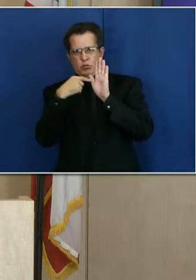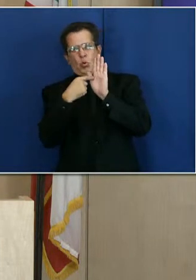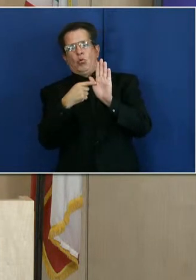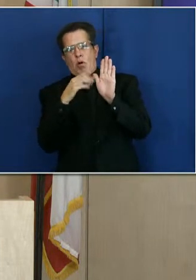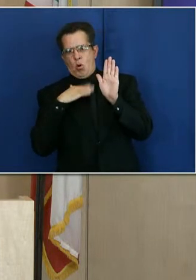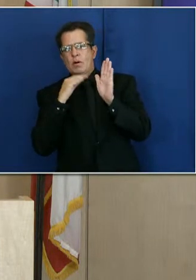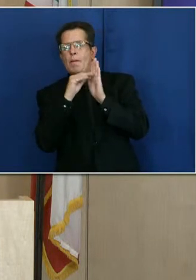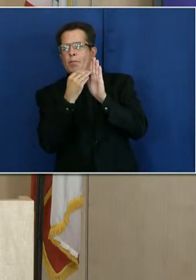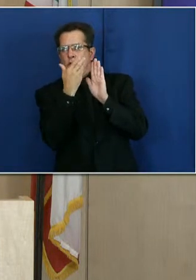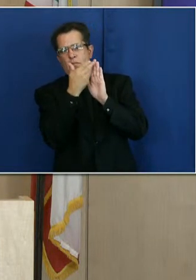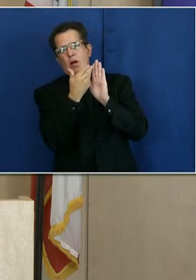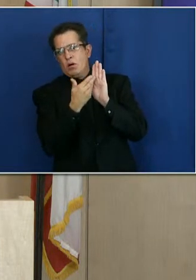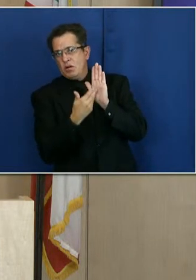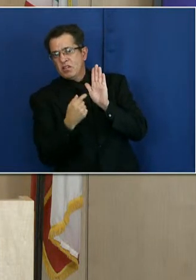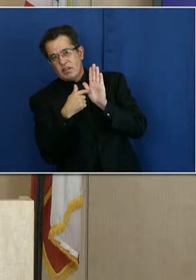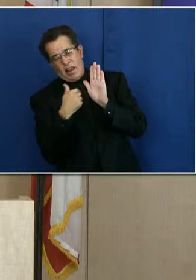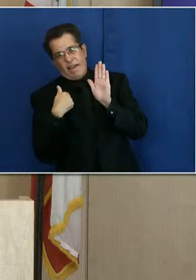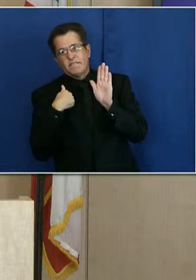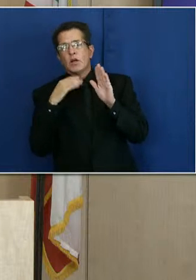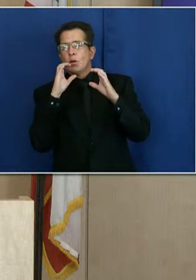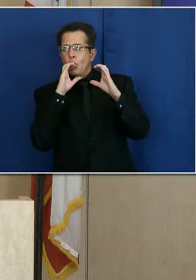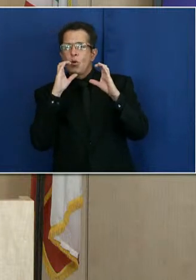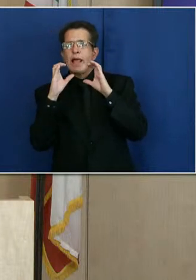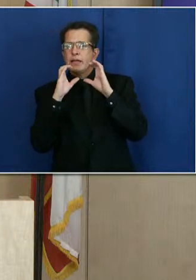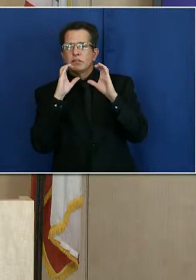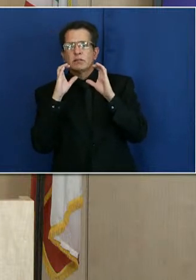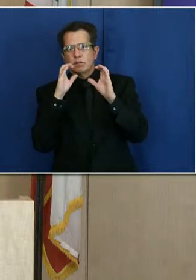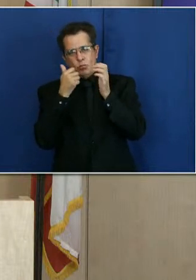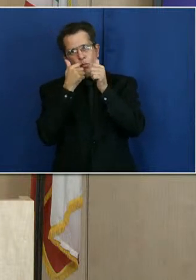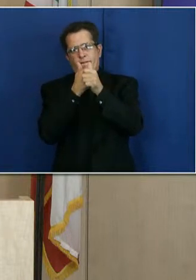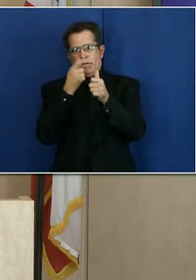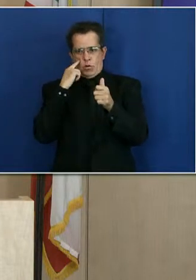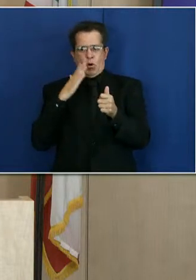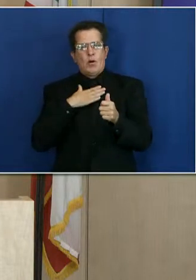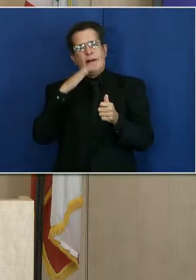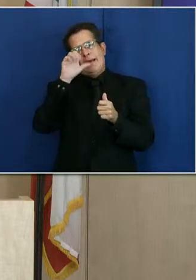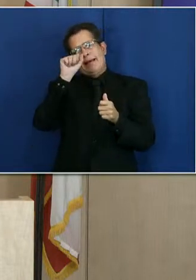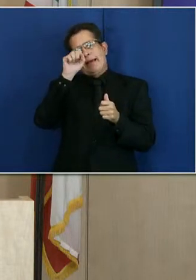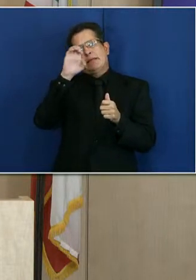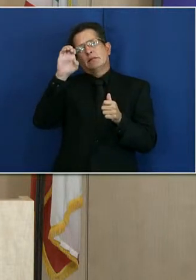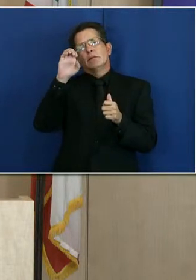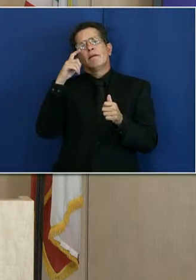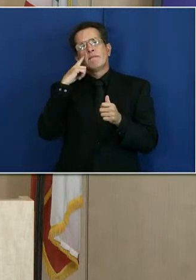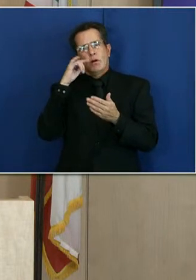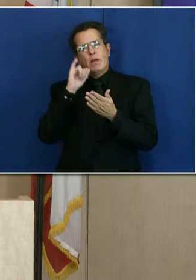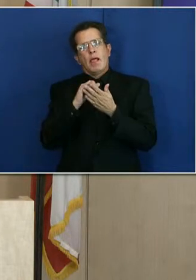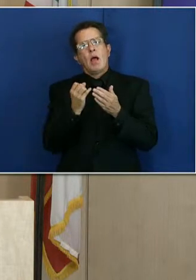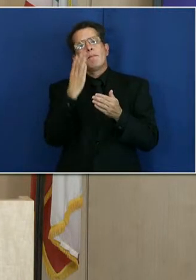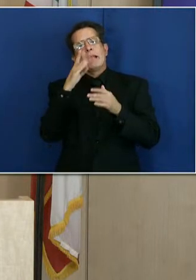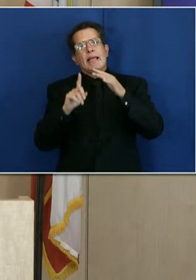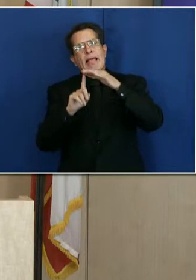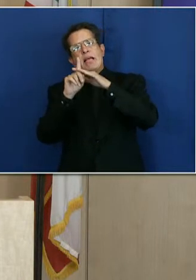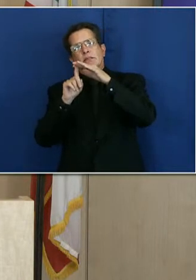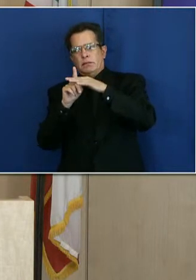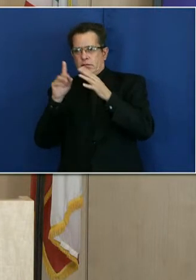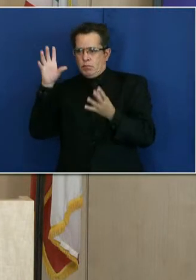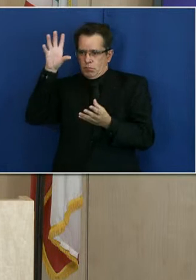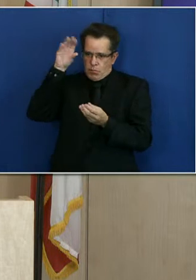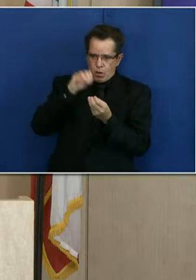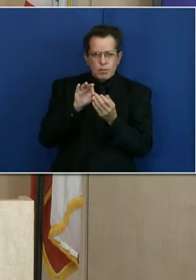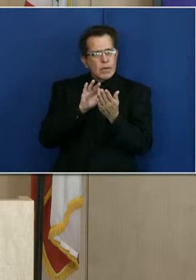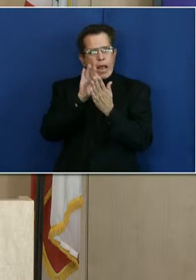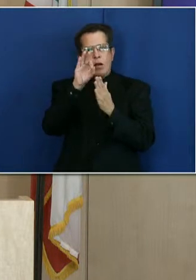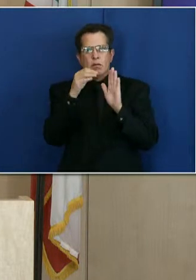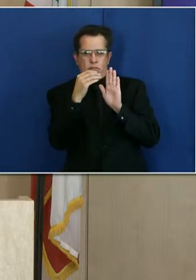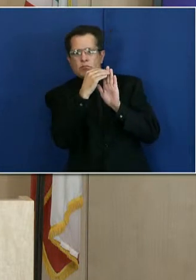our cases. We have a communication protocol for our cases as it relates to our student counts or any counts affiliated with